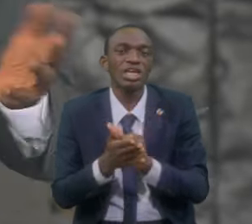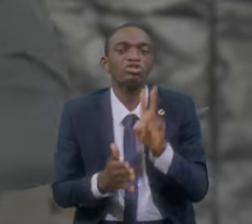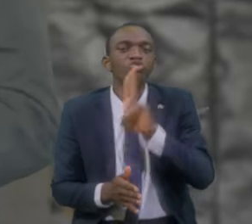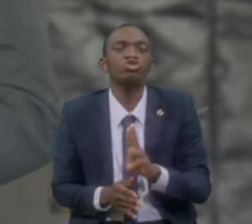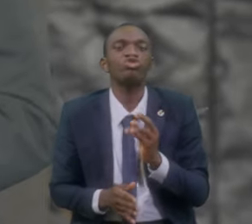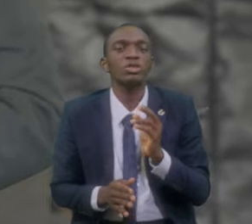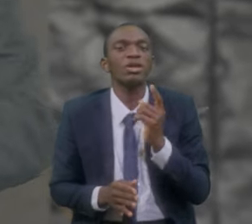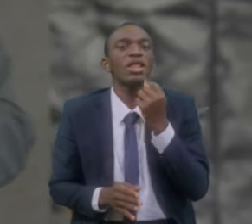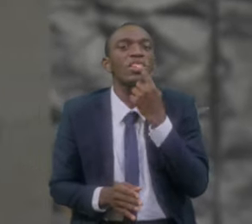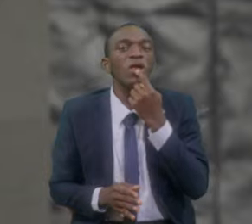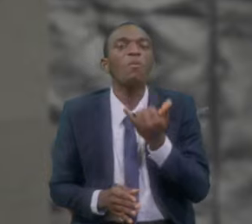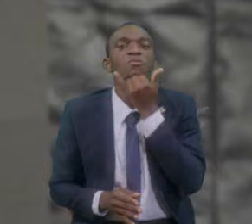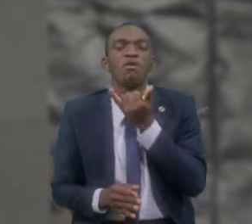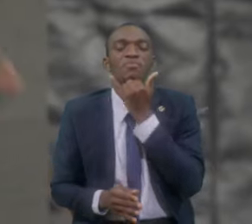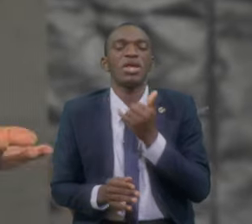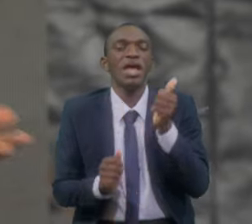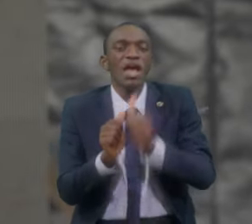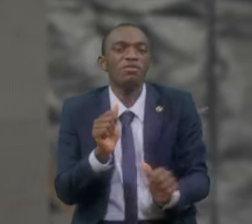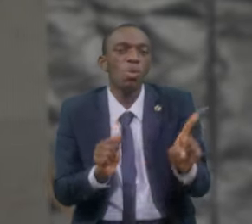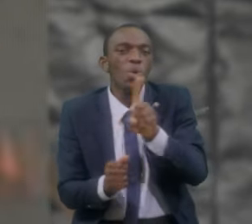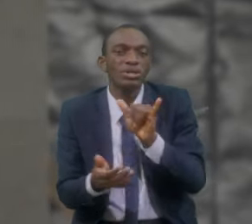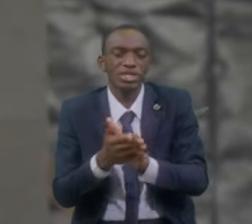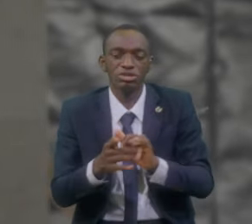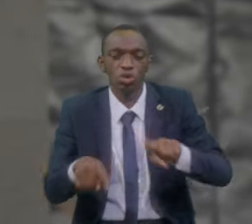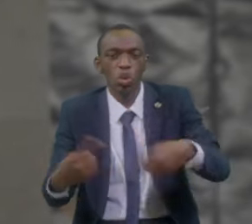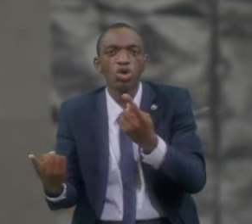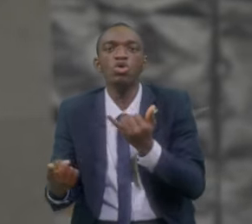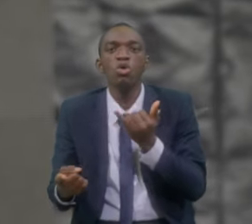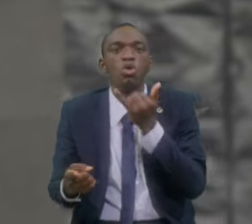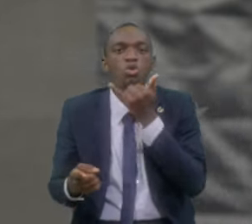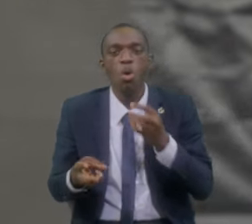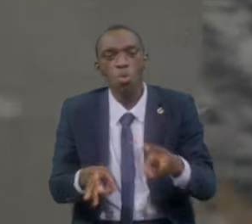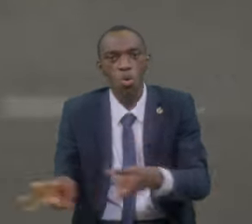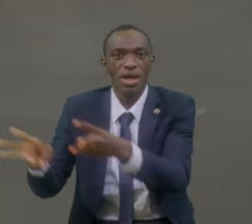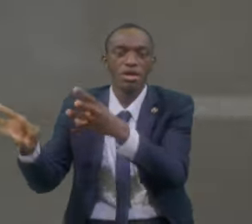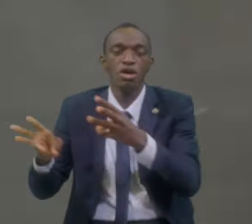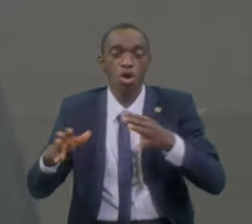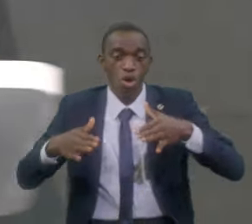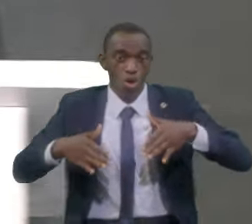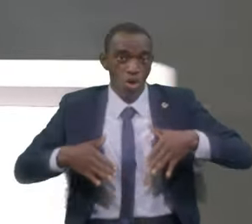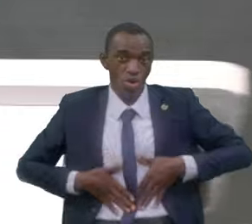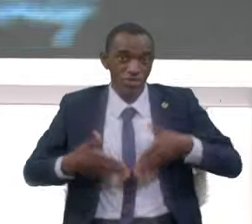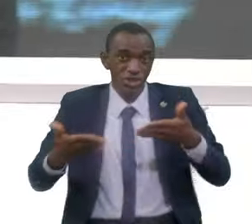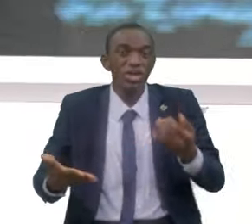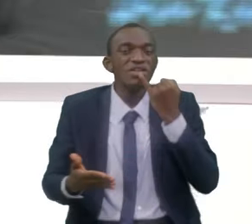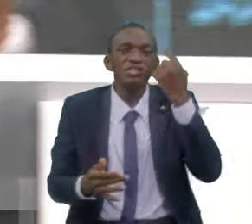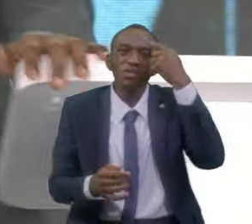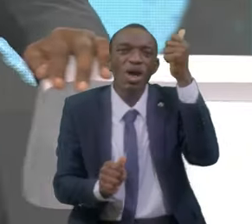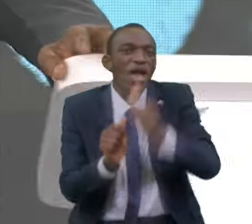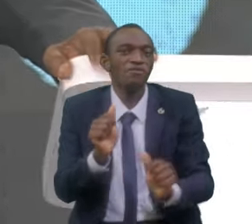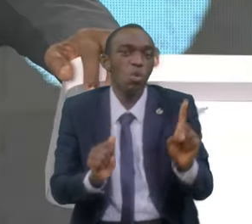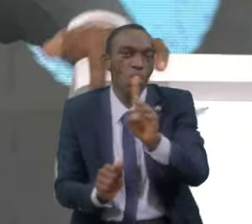evil way, the wrong way, confession is for everyone. But the confession must not stand alone.